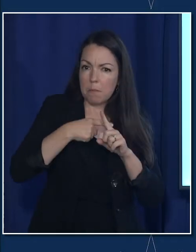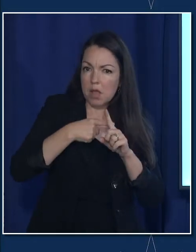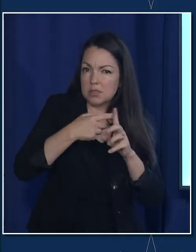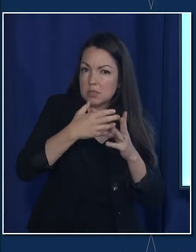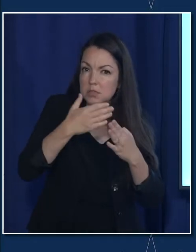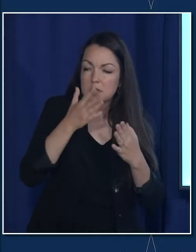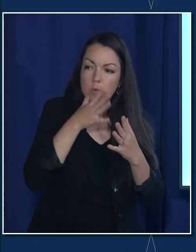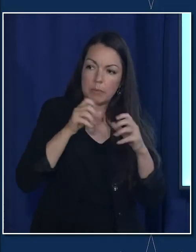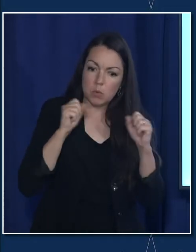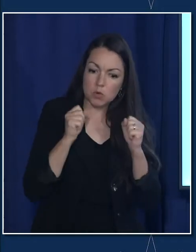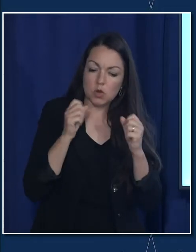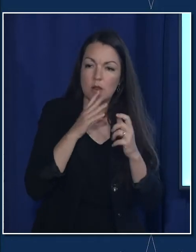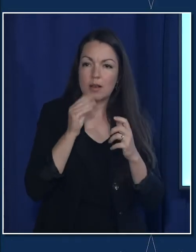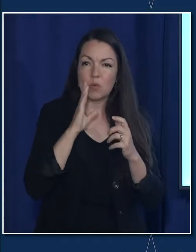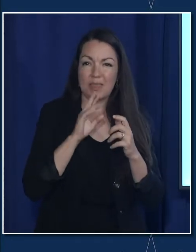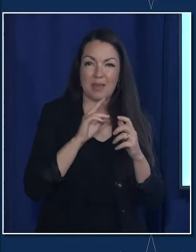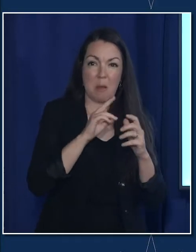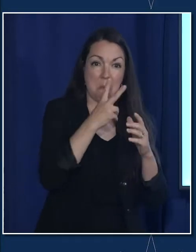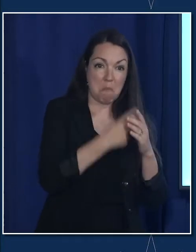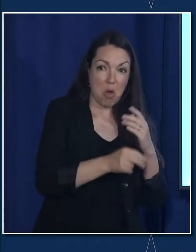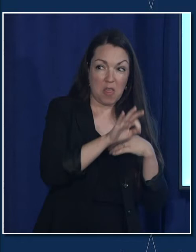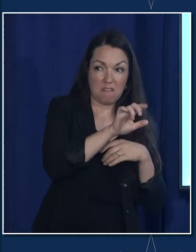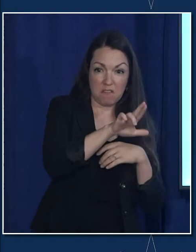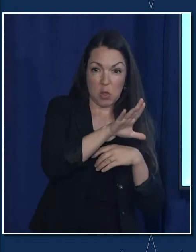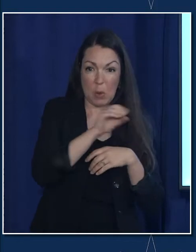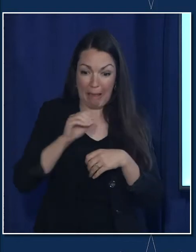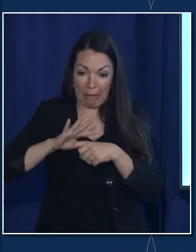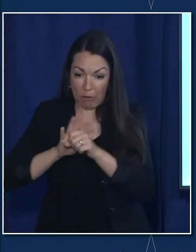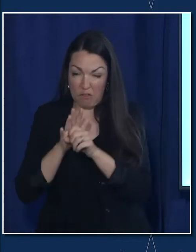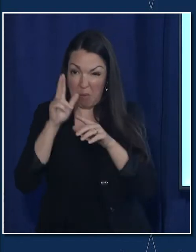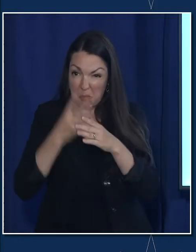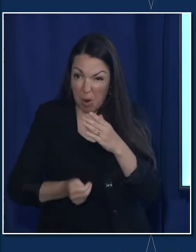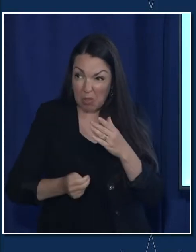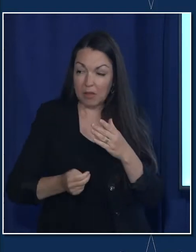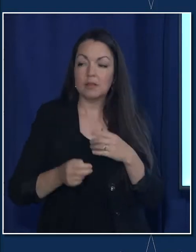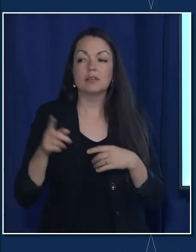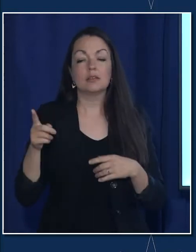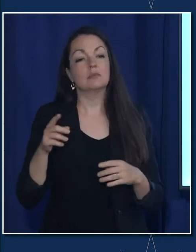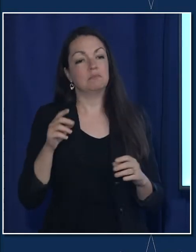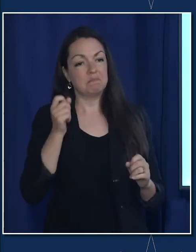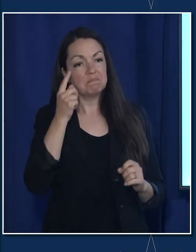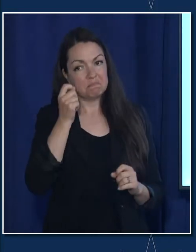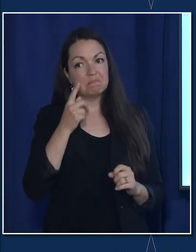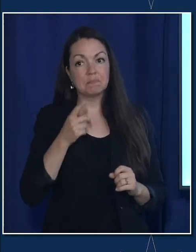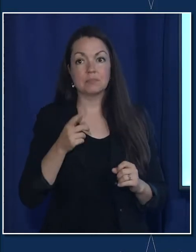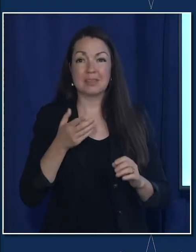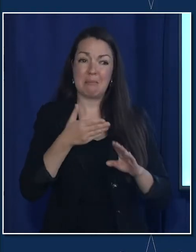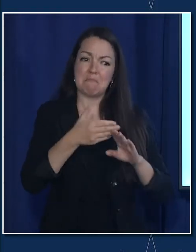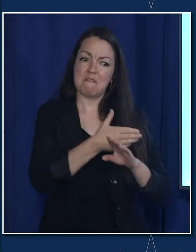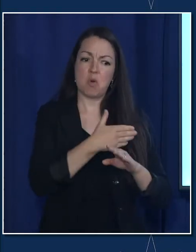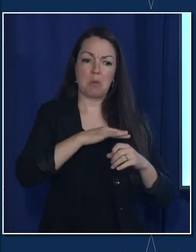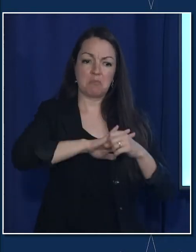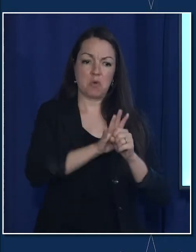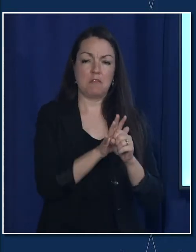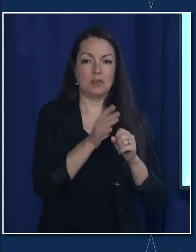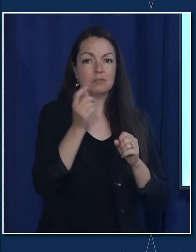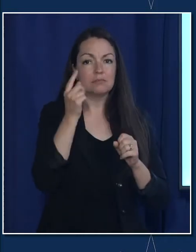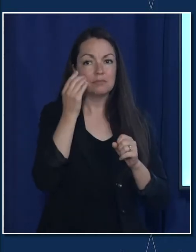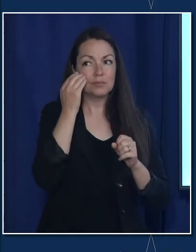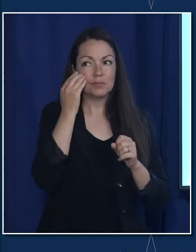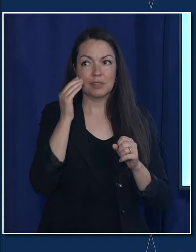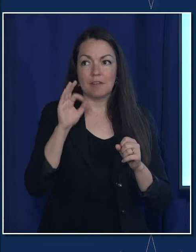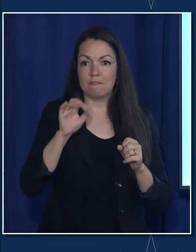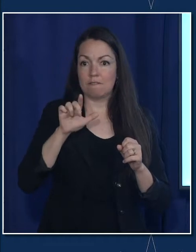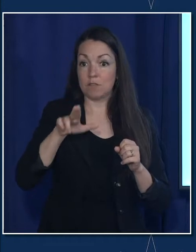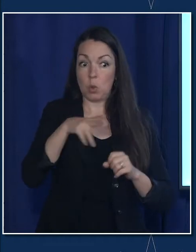Yeah, definitely. So you may recall that every year, even prior to COVID, flu season is